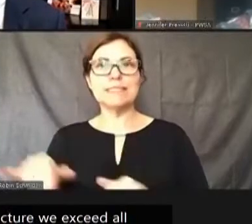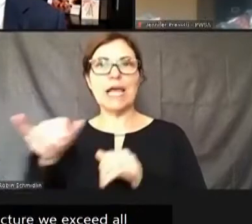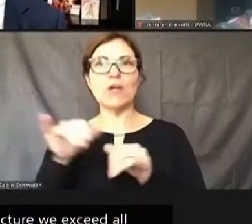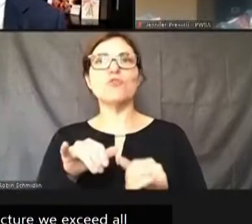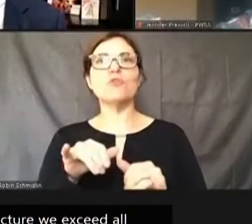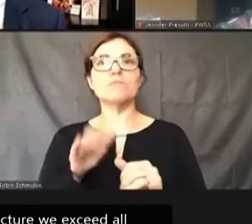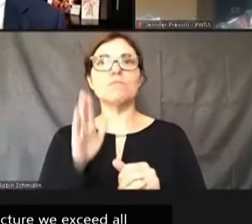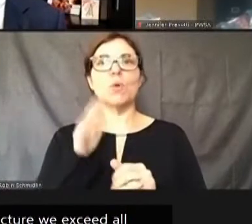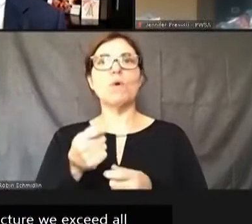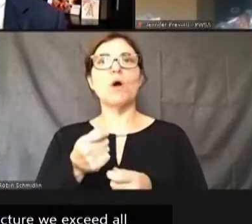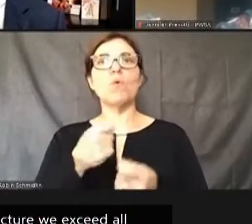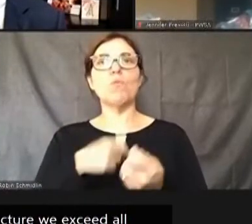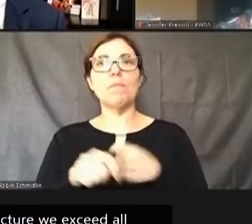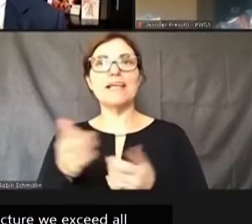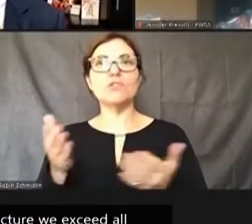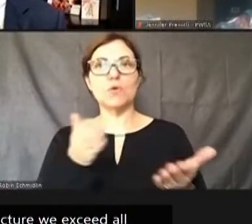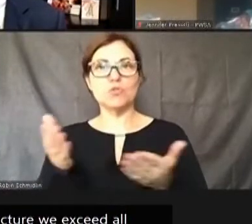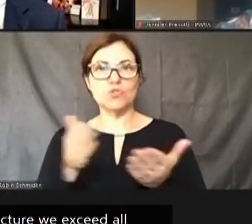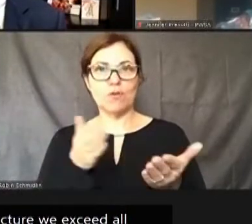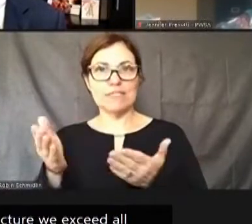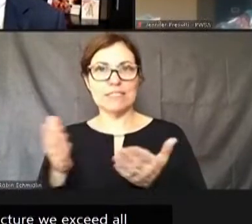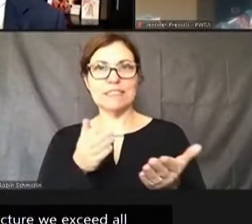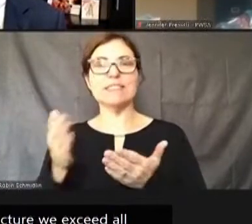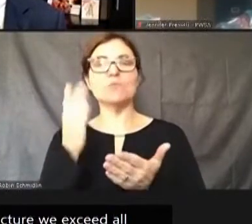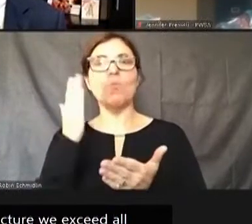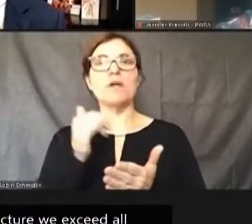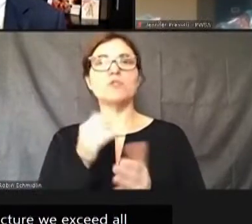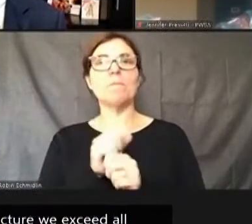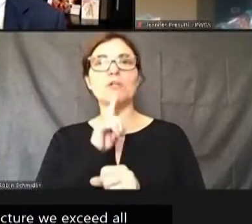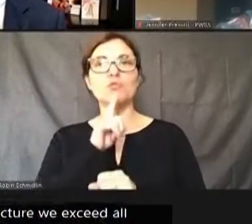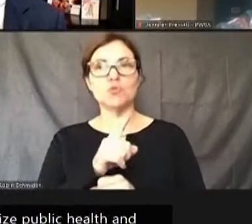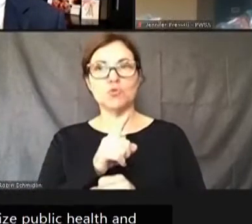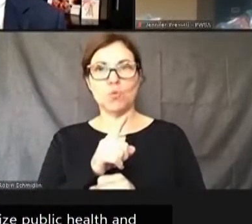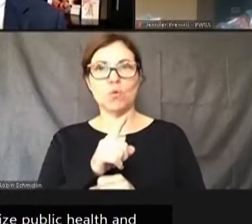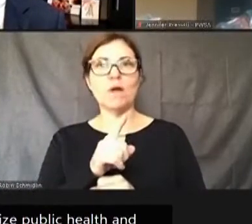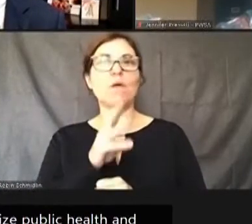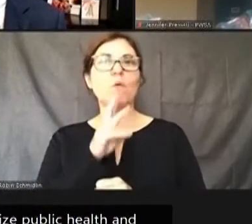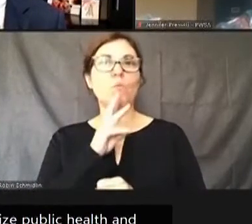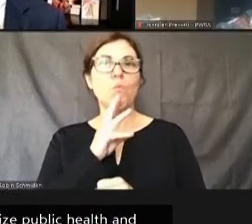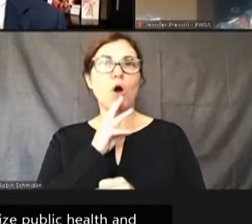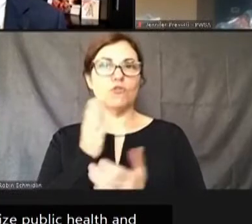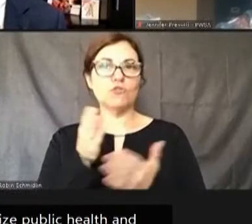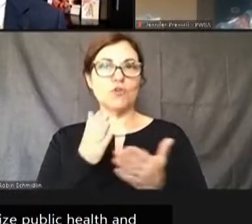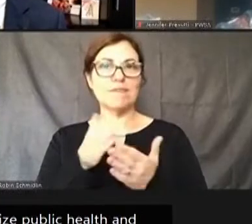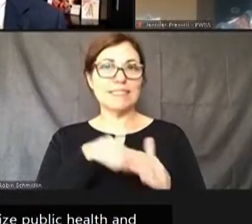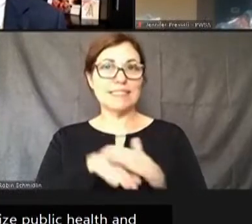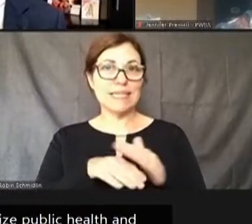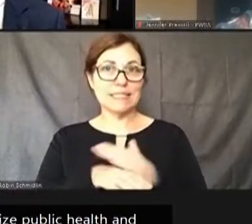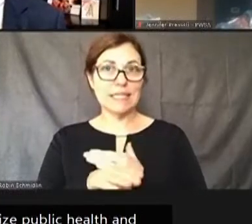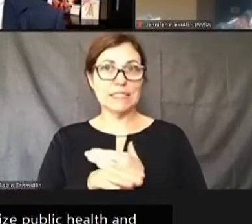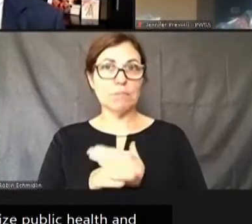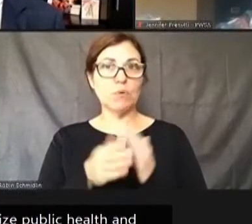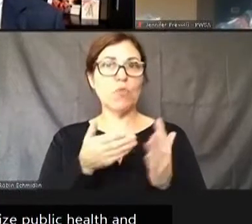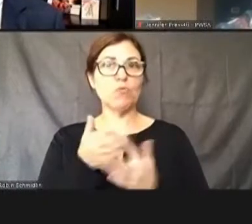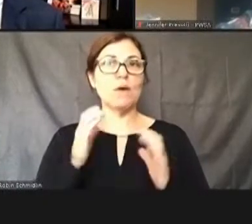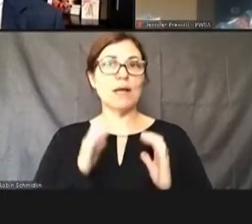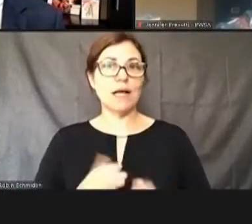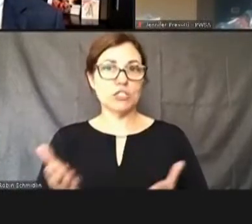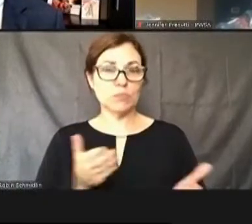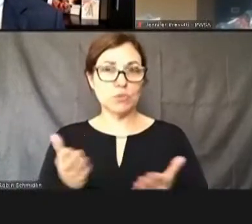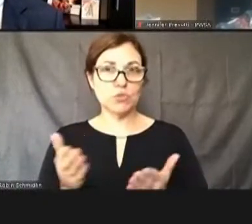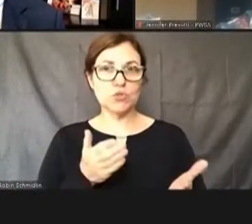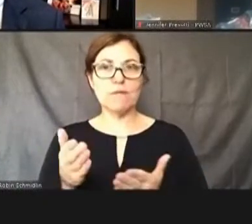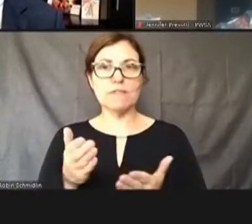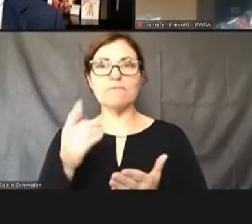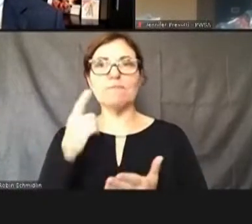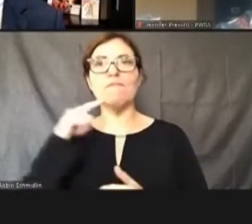lead service lines, to make water service accessible through customer assistance to low-income customers,